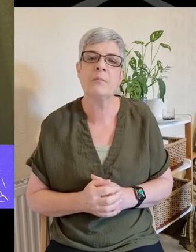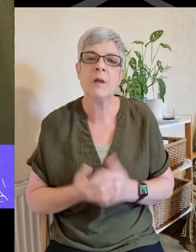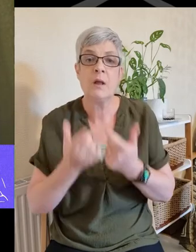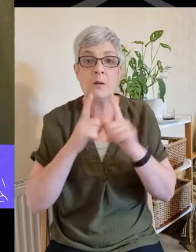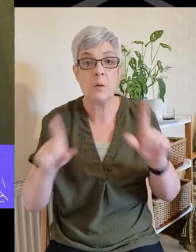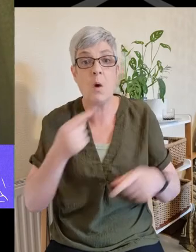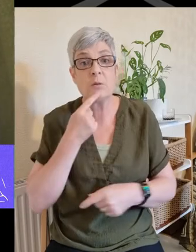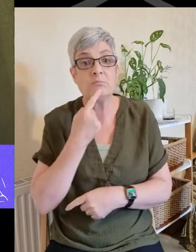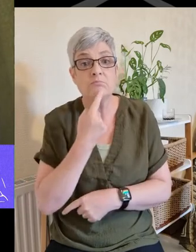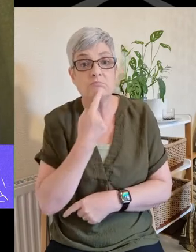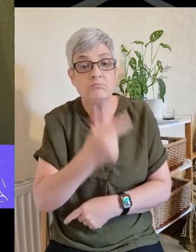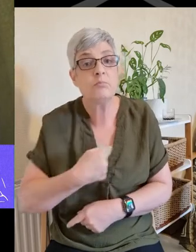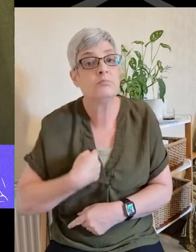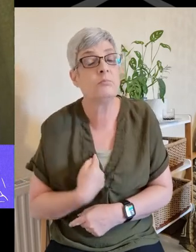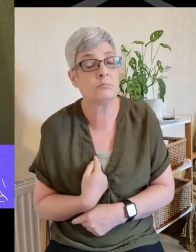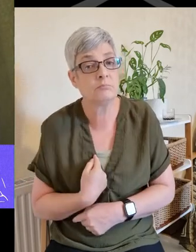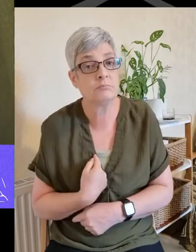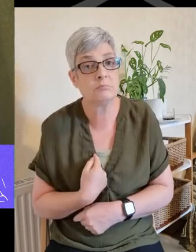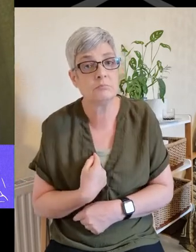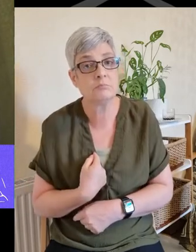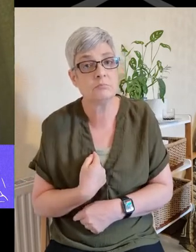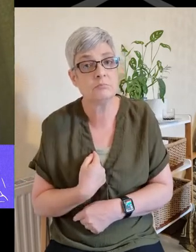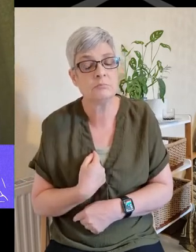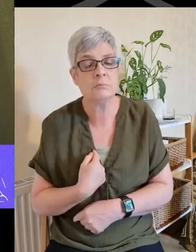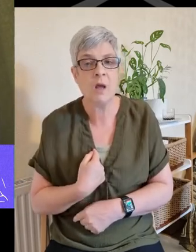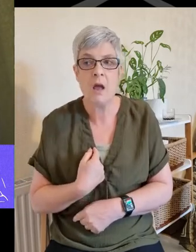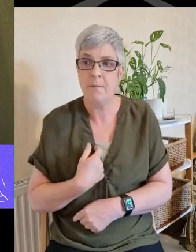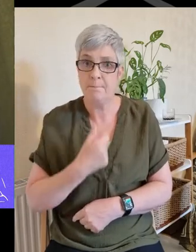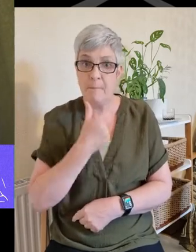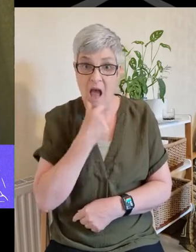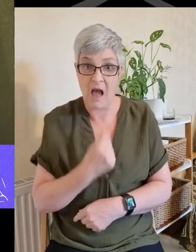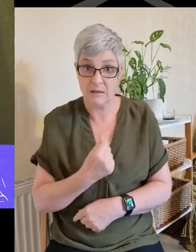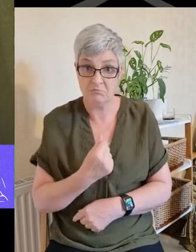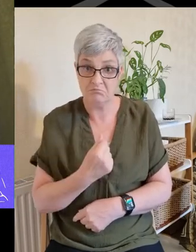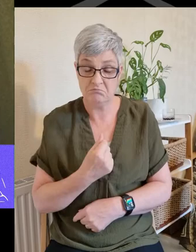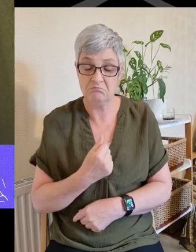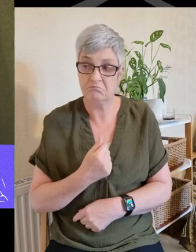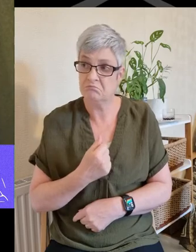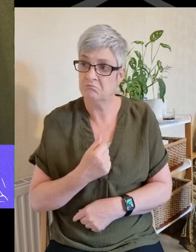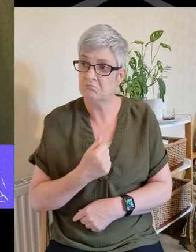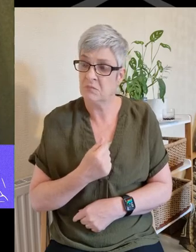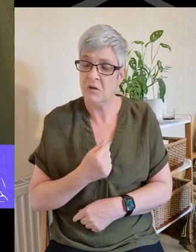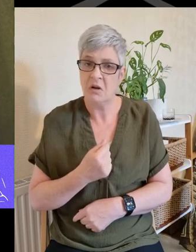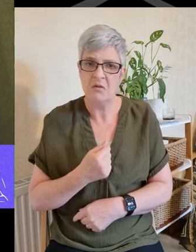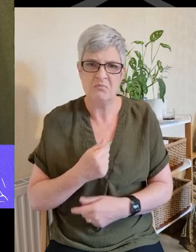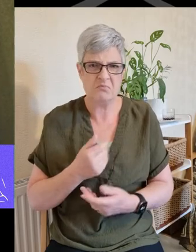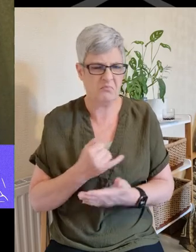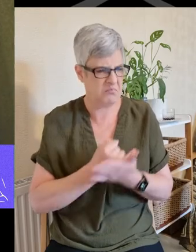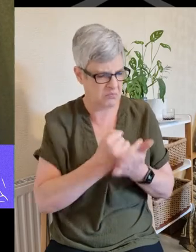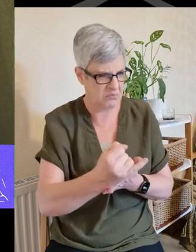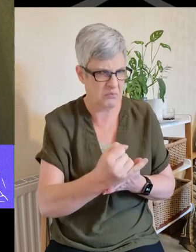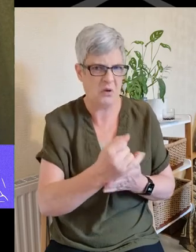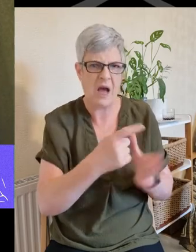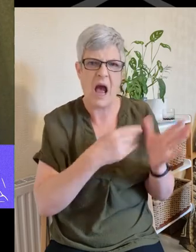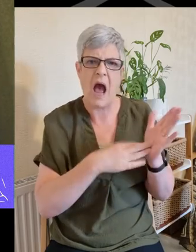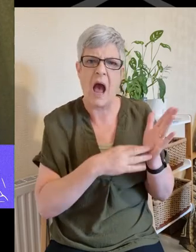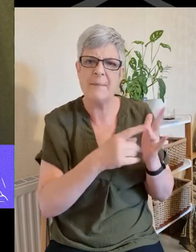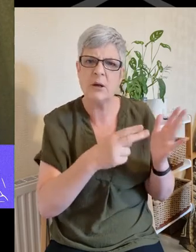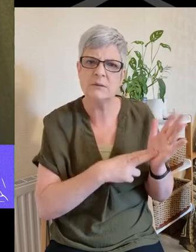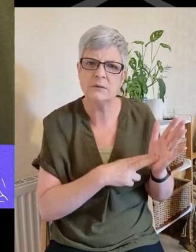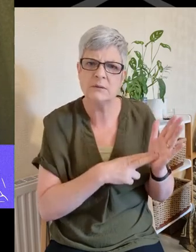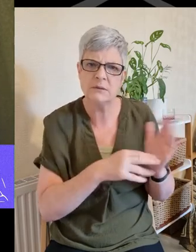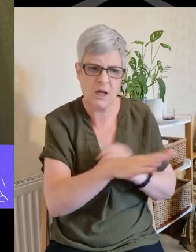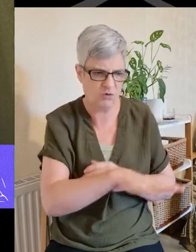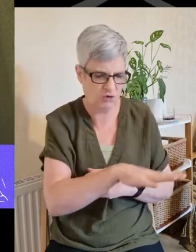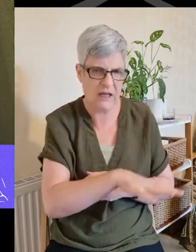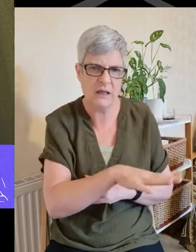The Lord spoke to me. Mortal man, he said, denounce the country of Ammon.